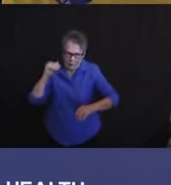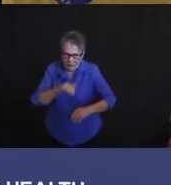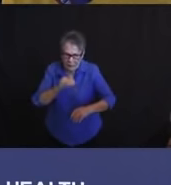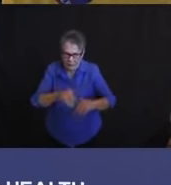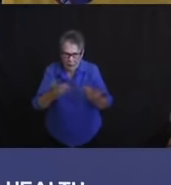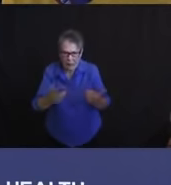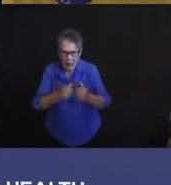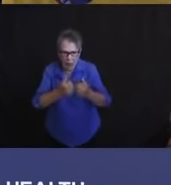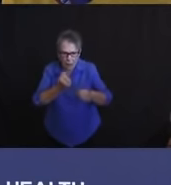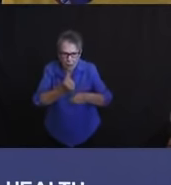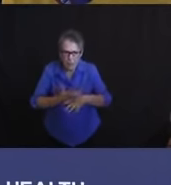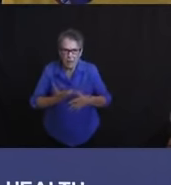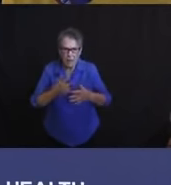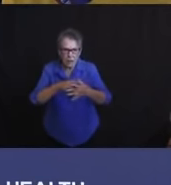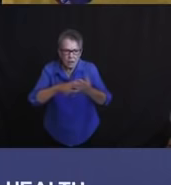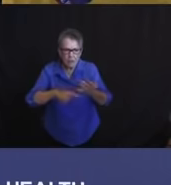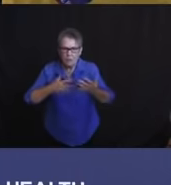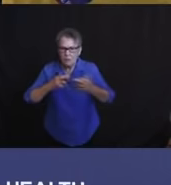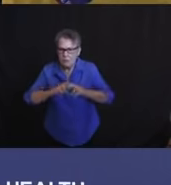put COVID-positive